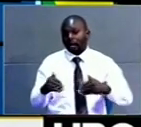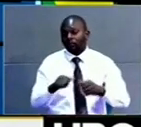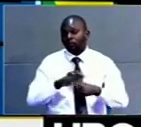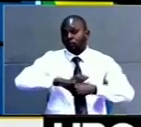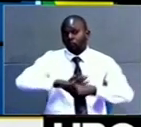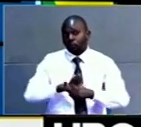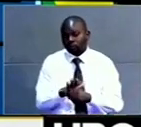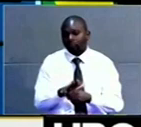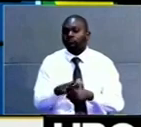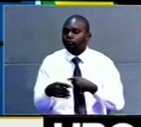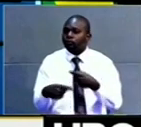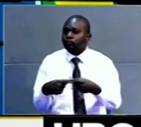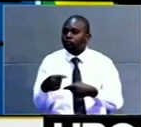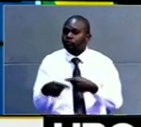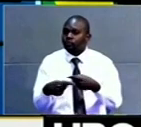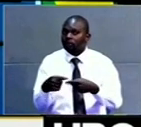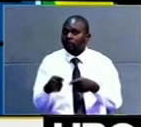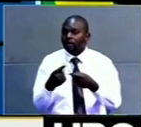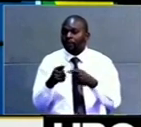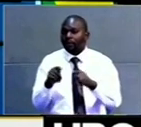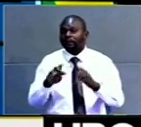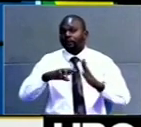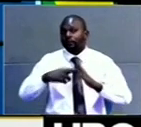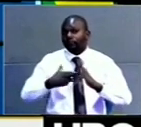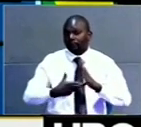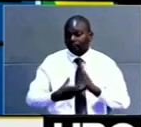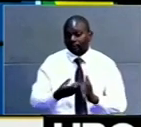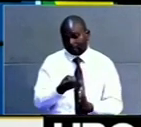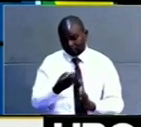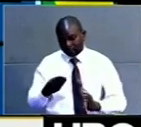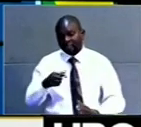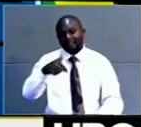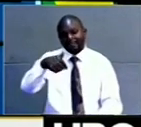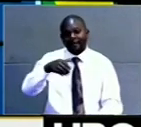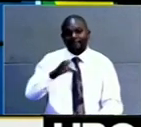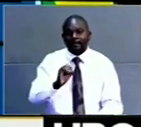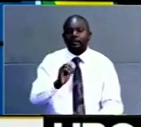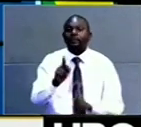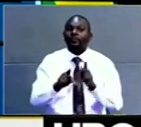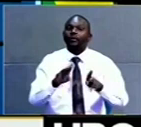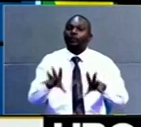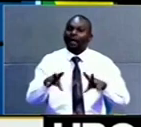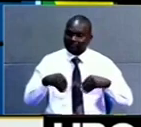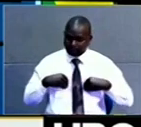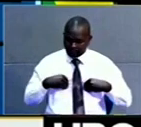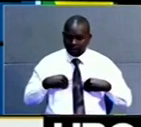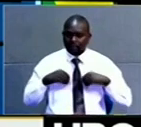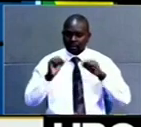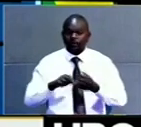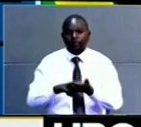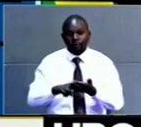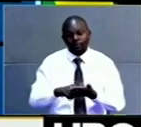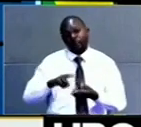be evolving. But the rule of the number of 70 and not more can be used on Fridays